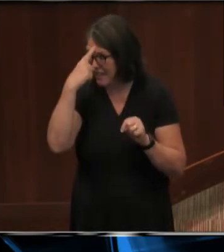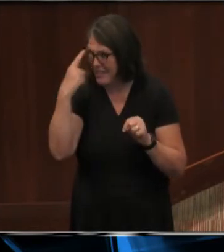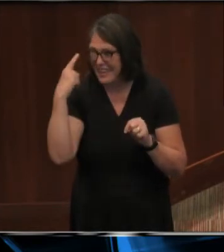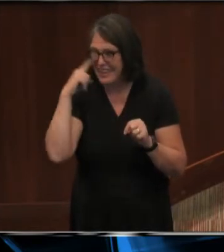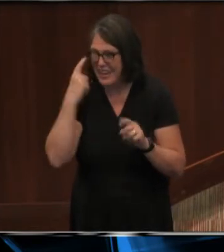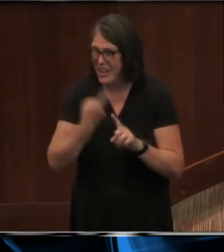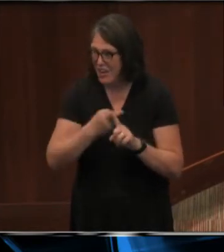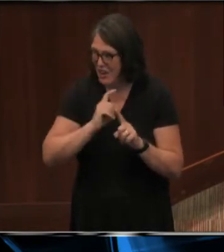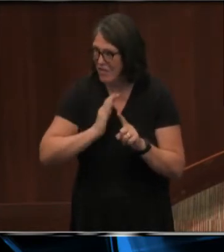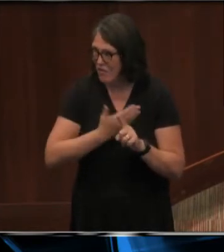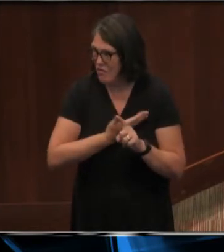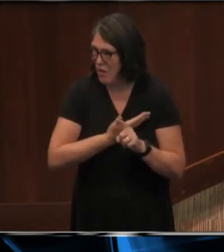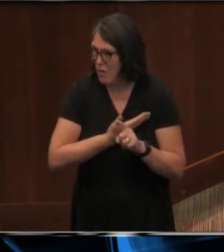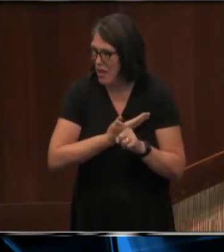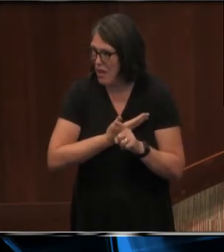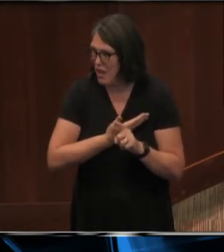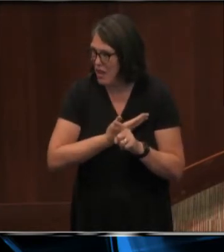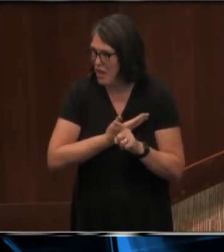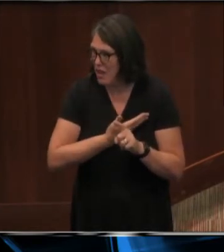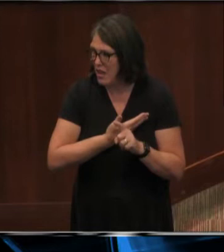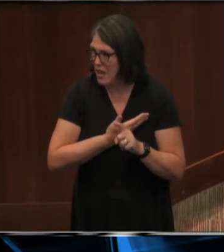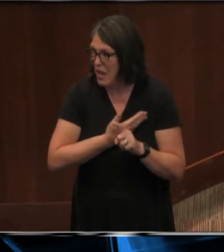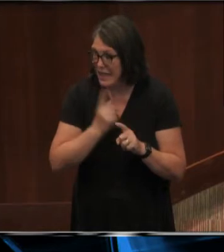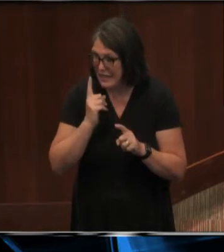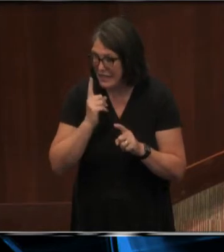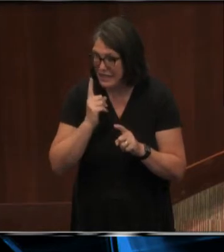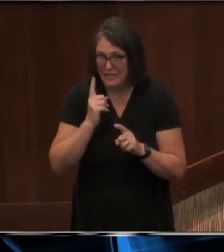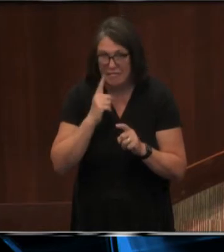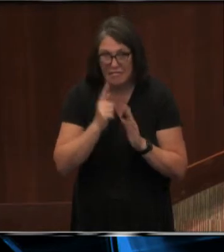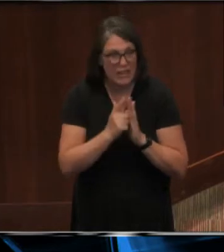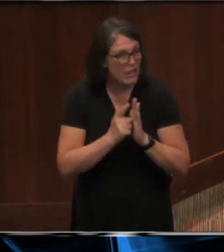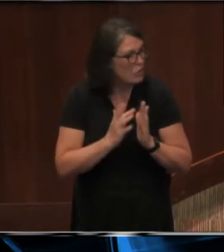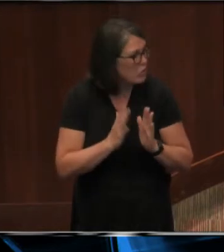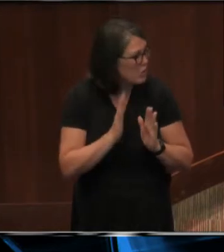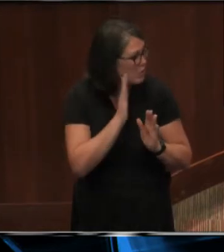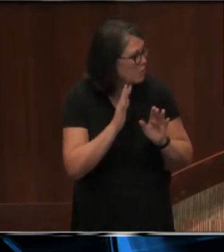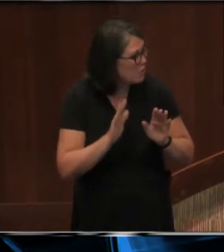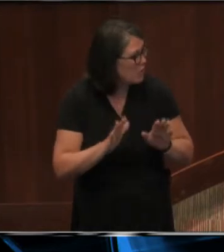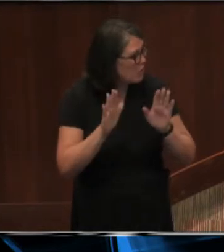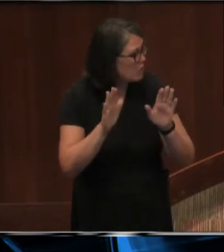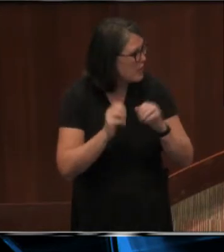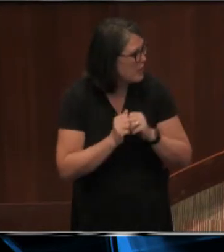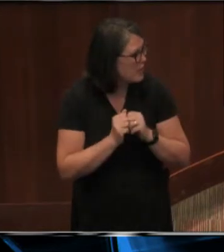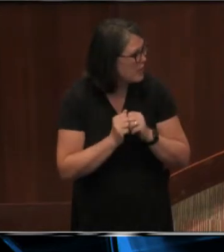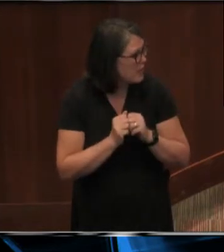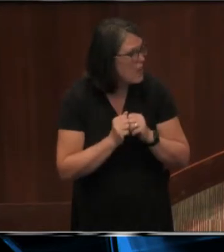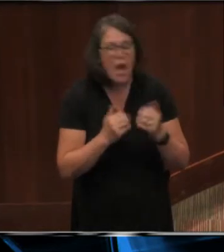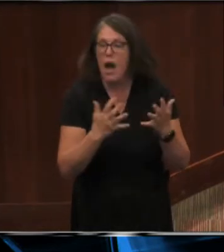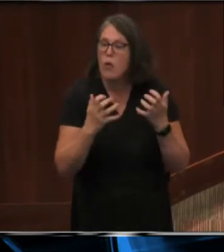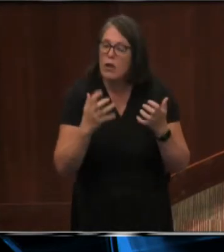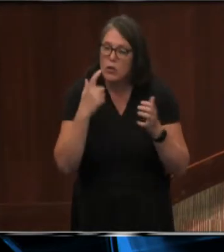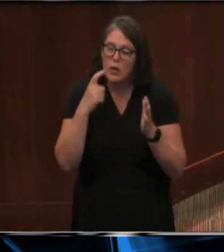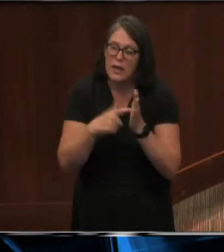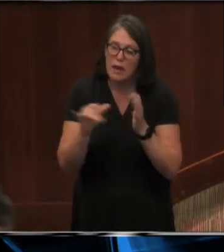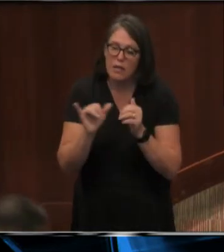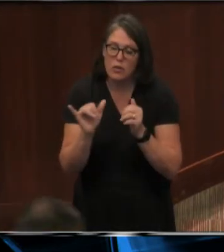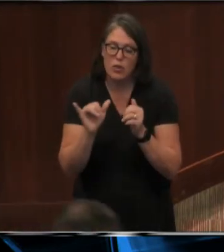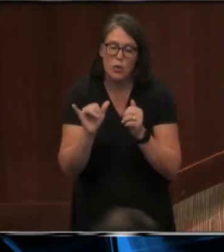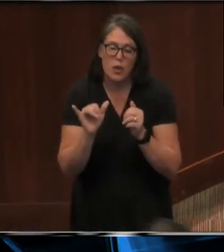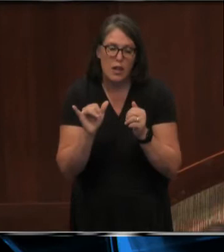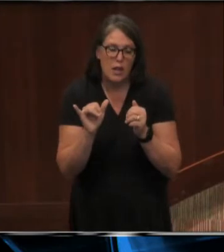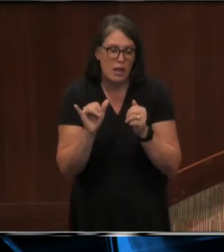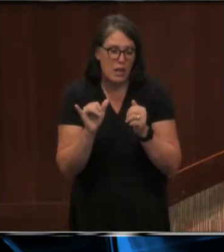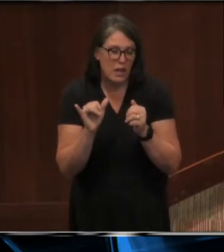our expert would be great. And while he's coming down to answer that question, I'd like to, really acknowledge that